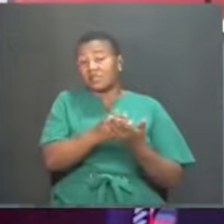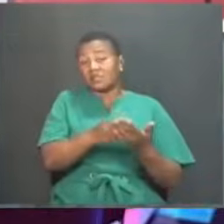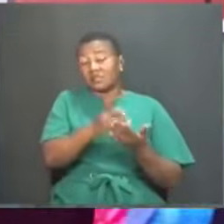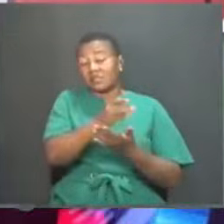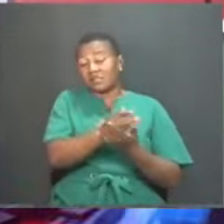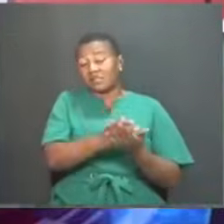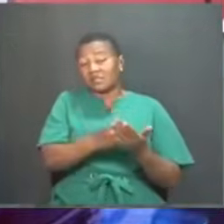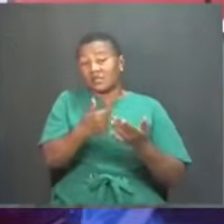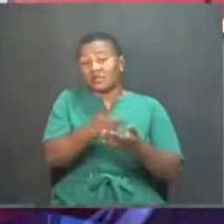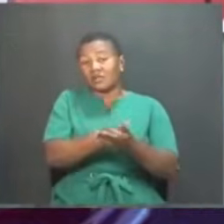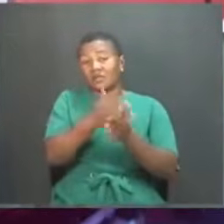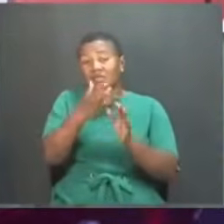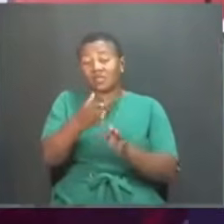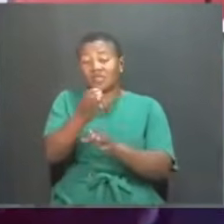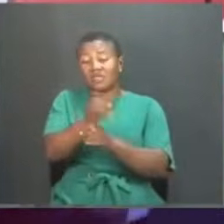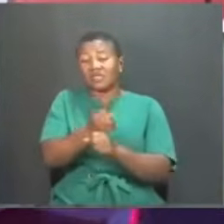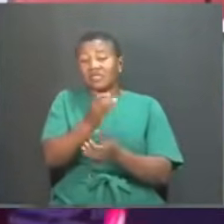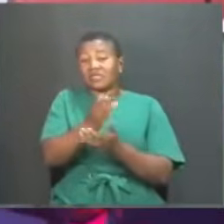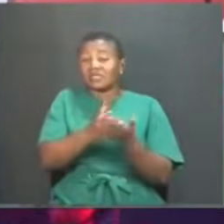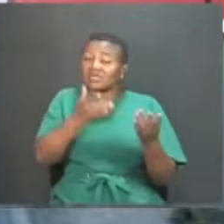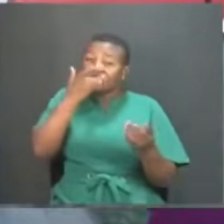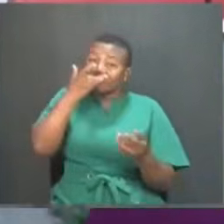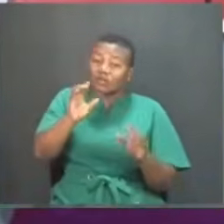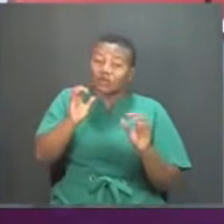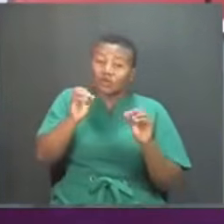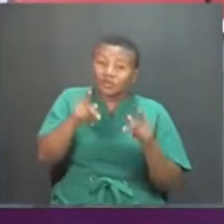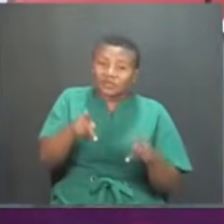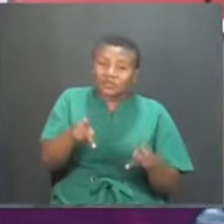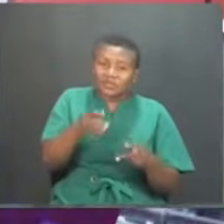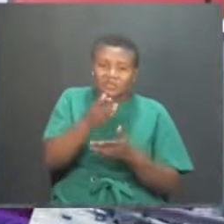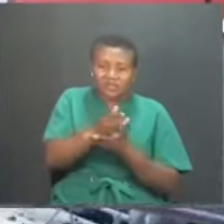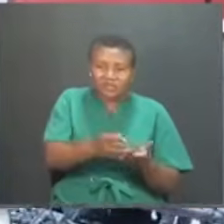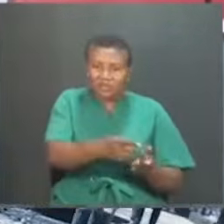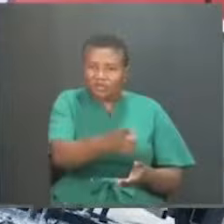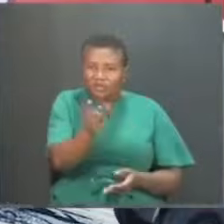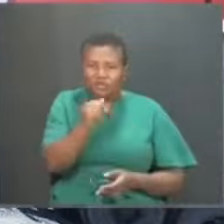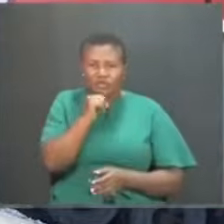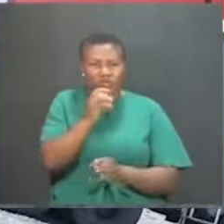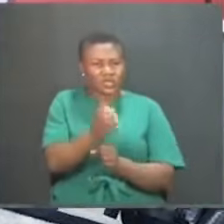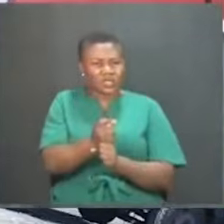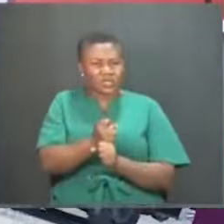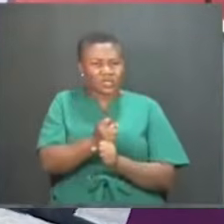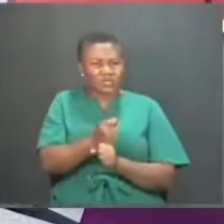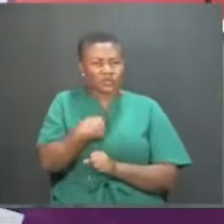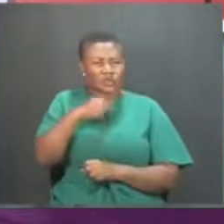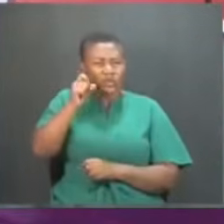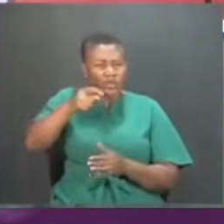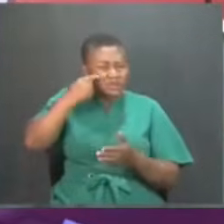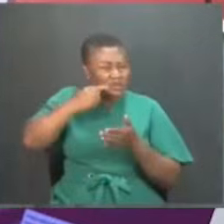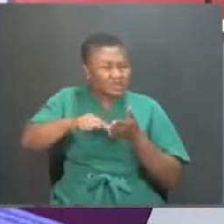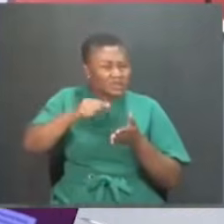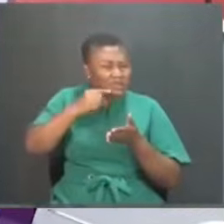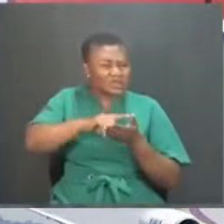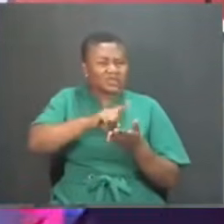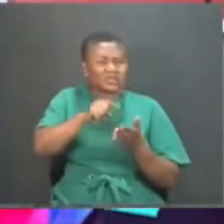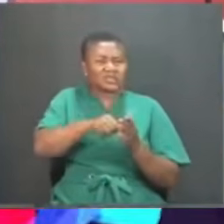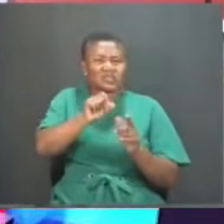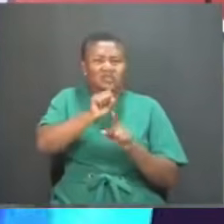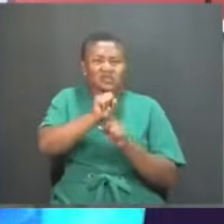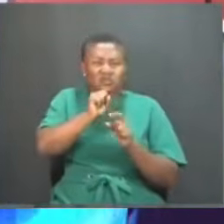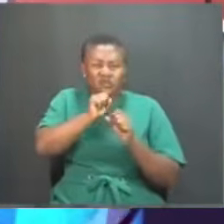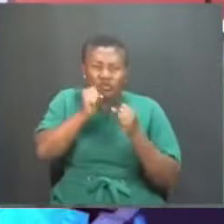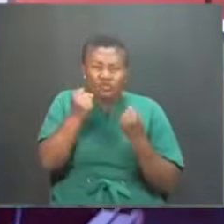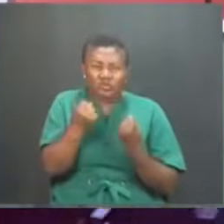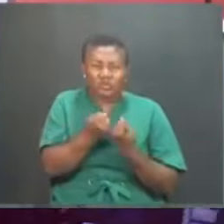not having some of these opportunities. Mr. Speaker, that is how we must look at this situation. How we will